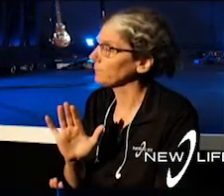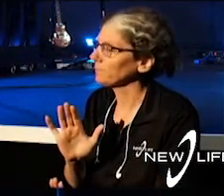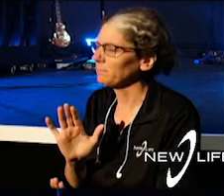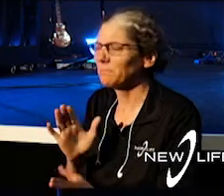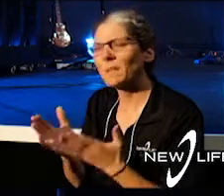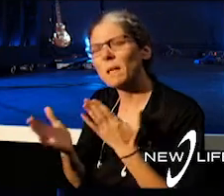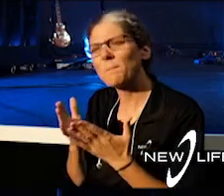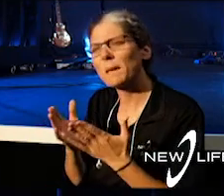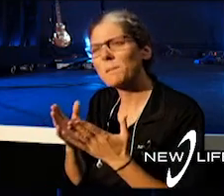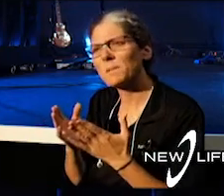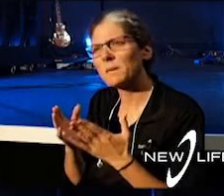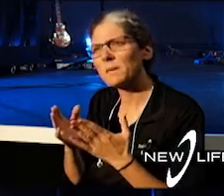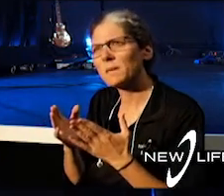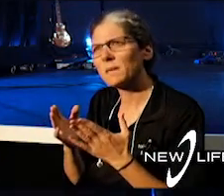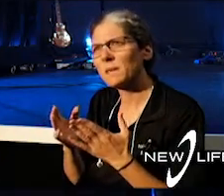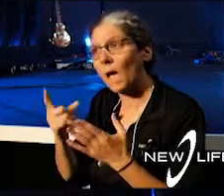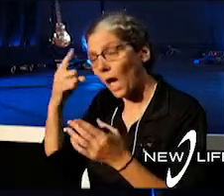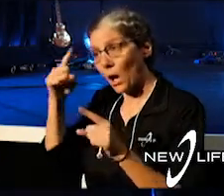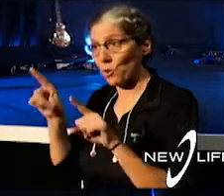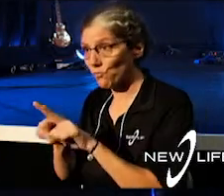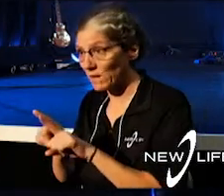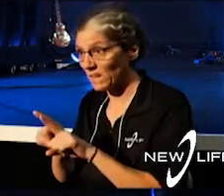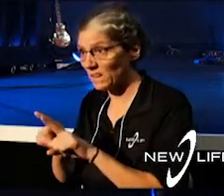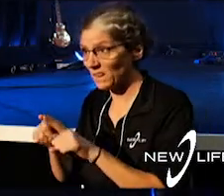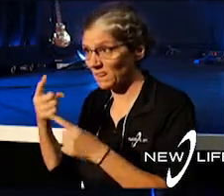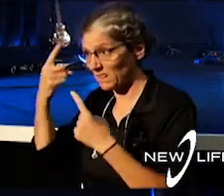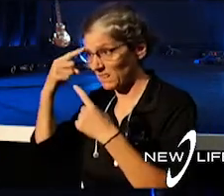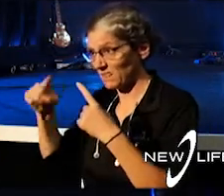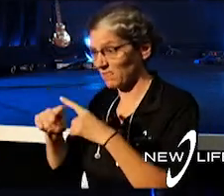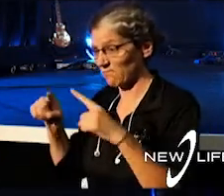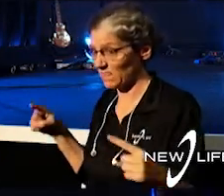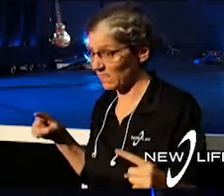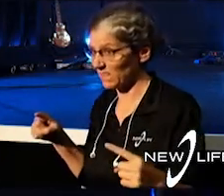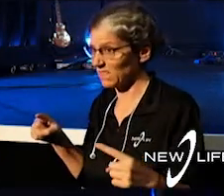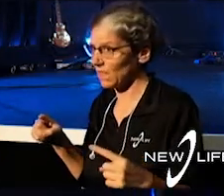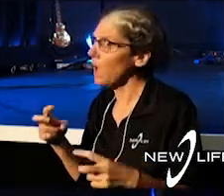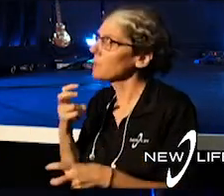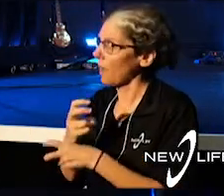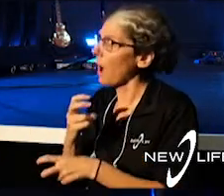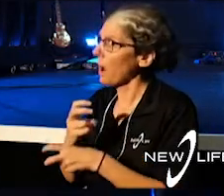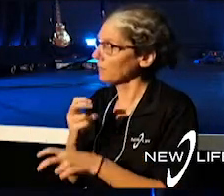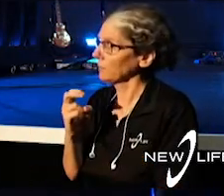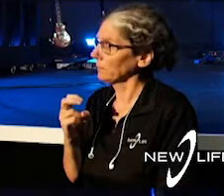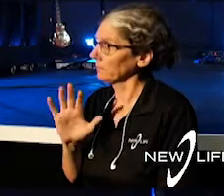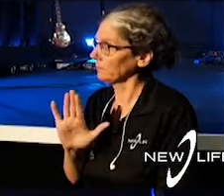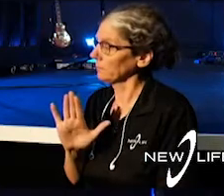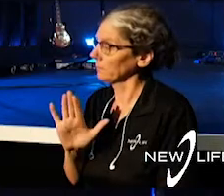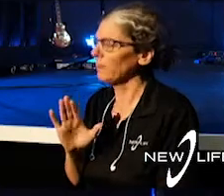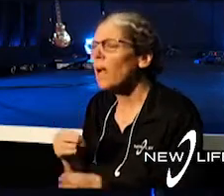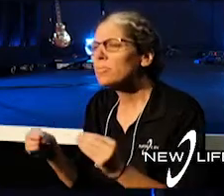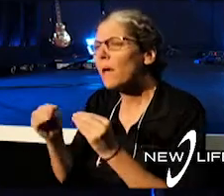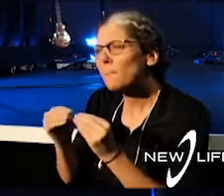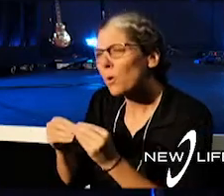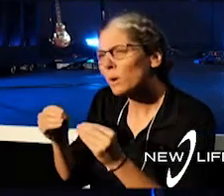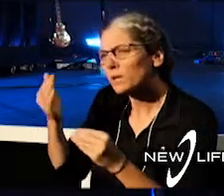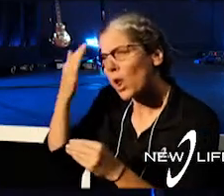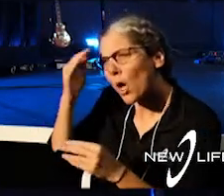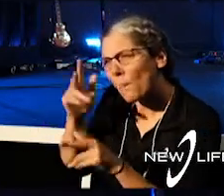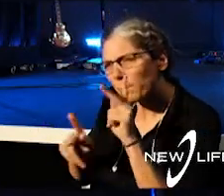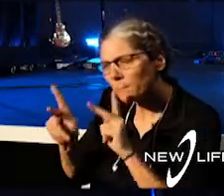agree, conflict with each other is challenging, isn't it? The more we get to know